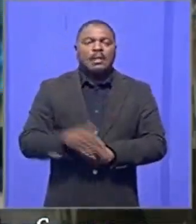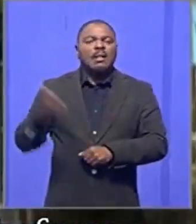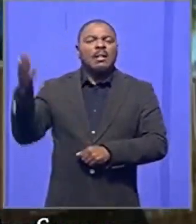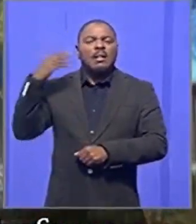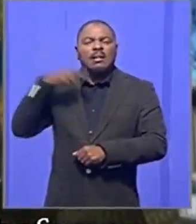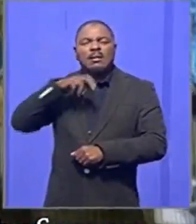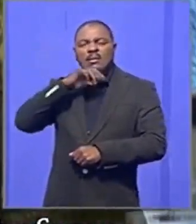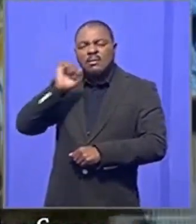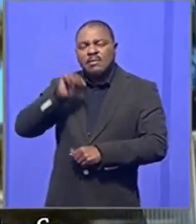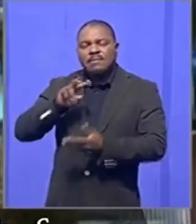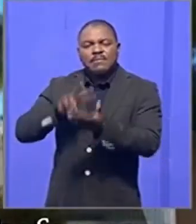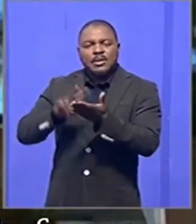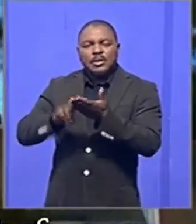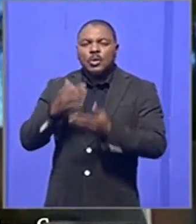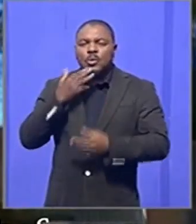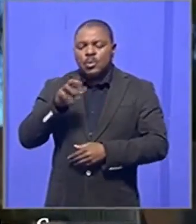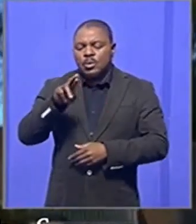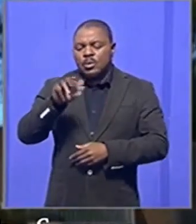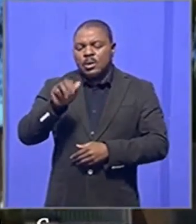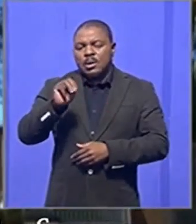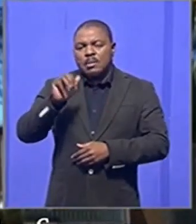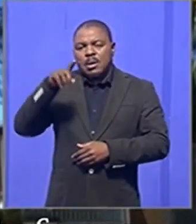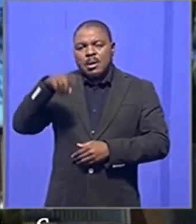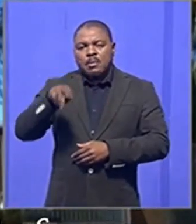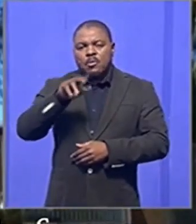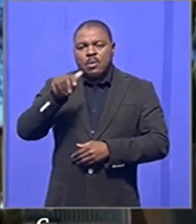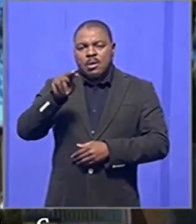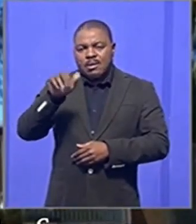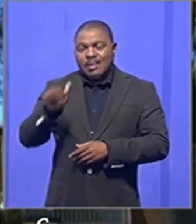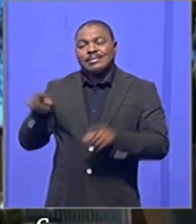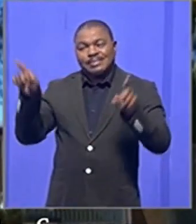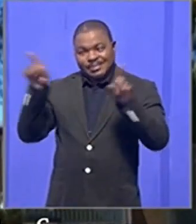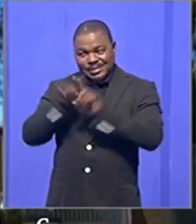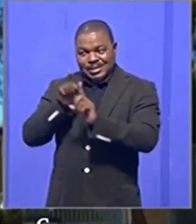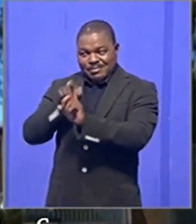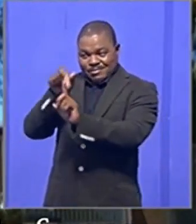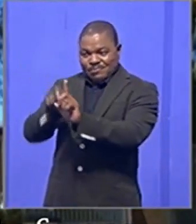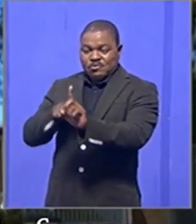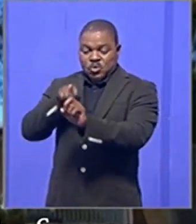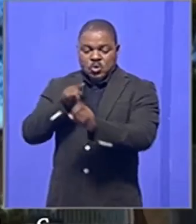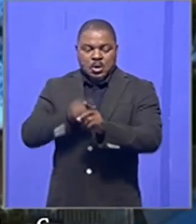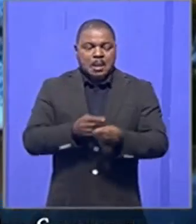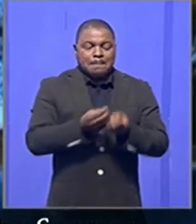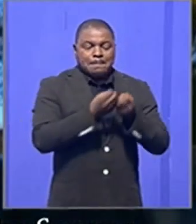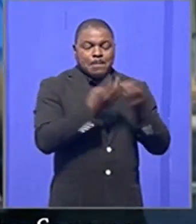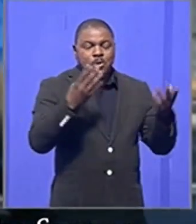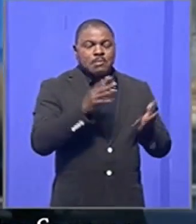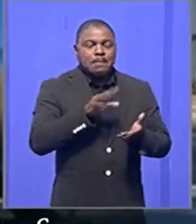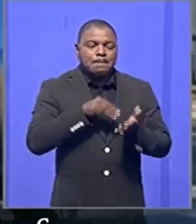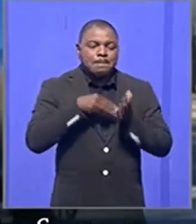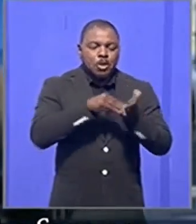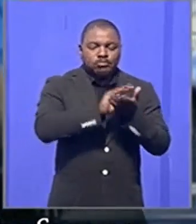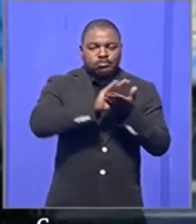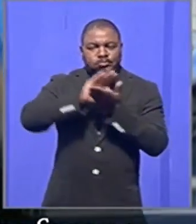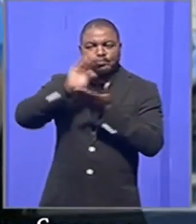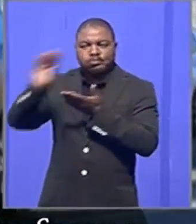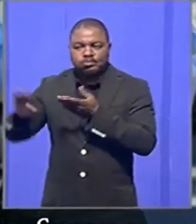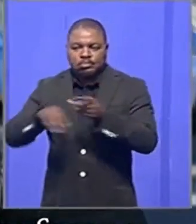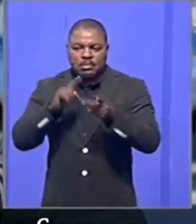ya Bavenda Tony Mphephura Mabulana le yena go thwe o lefile diranta tše dimilione le go fiwa dikoloi